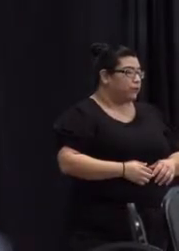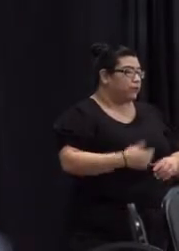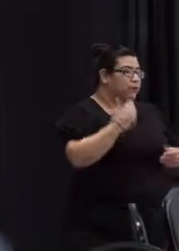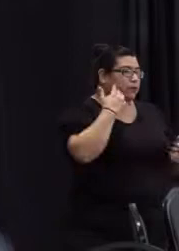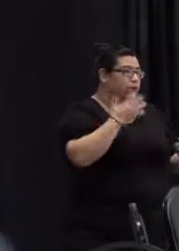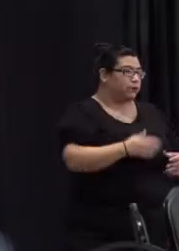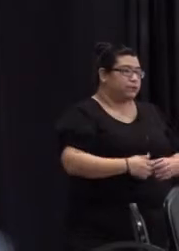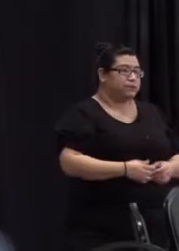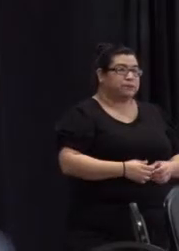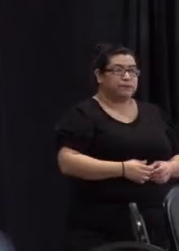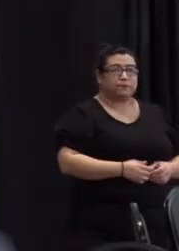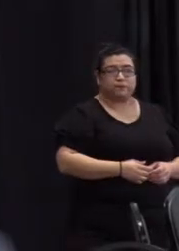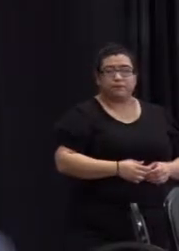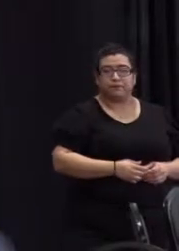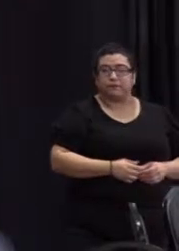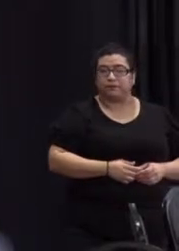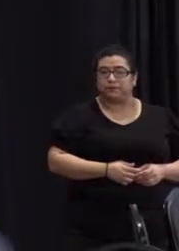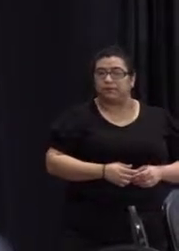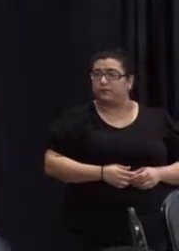know.